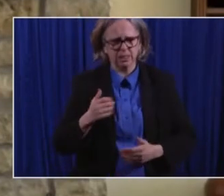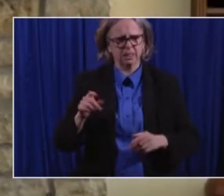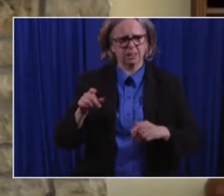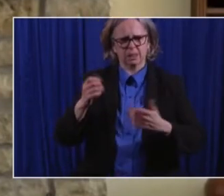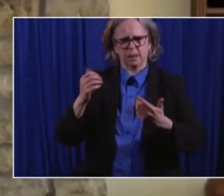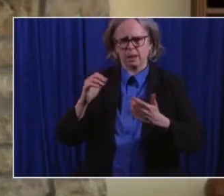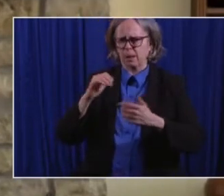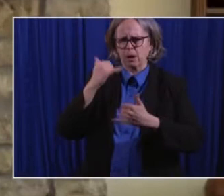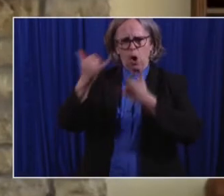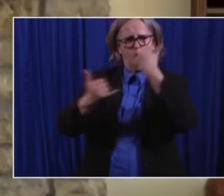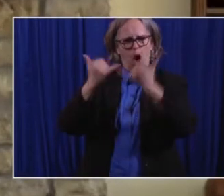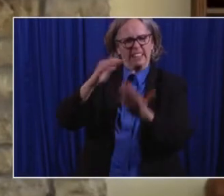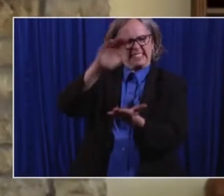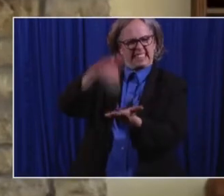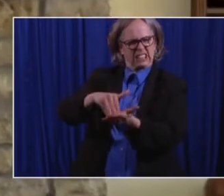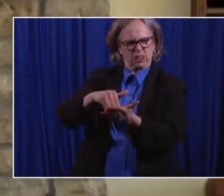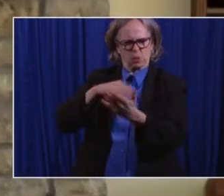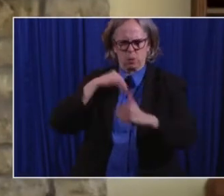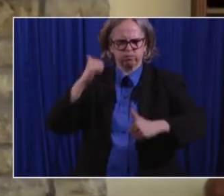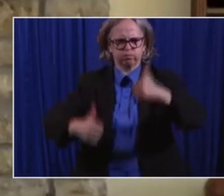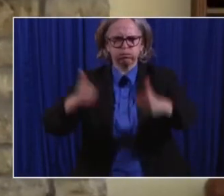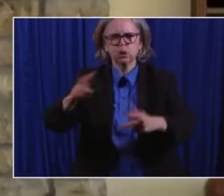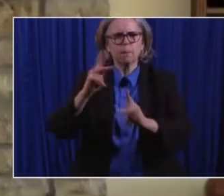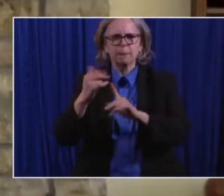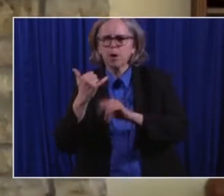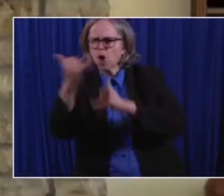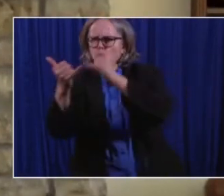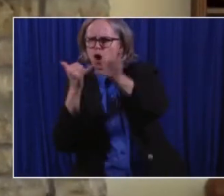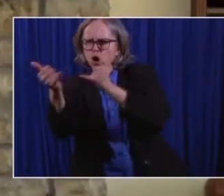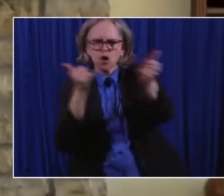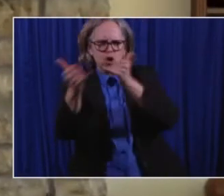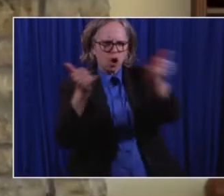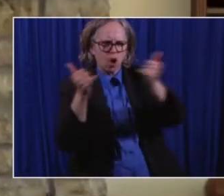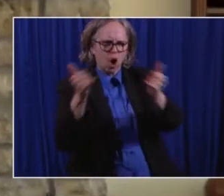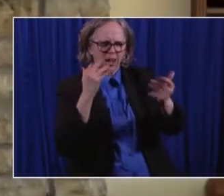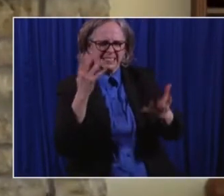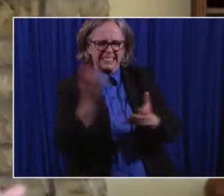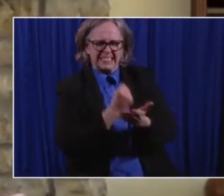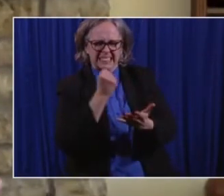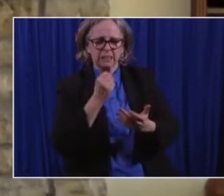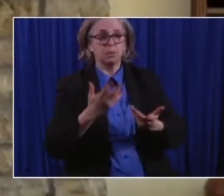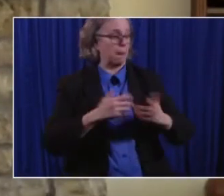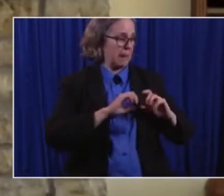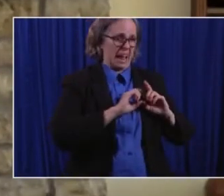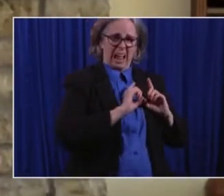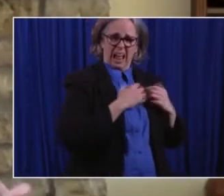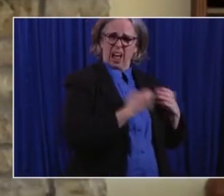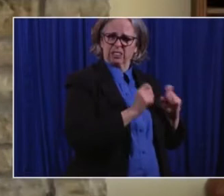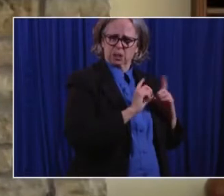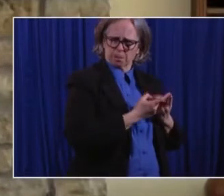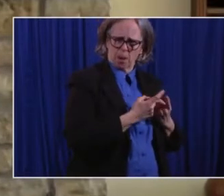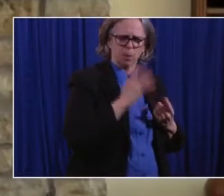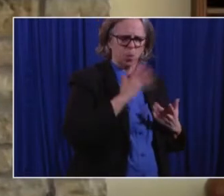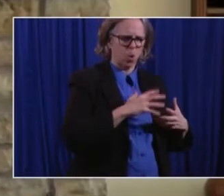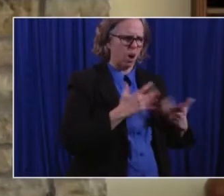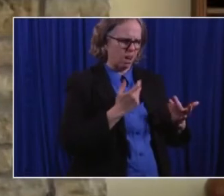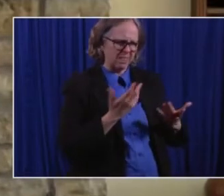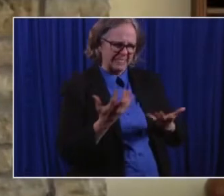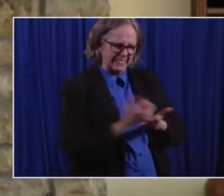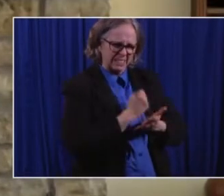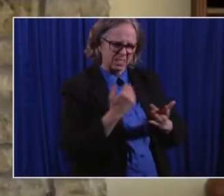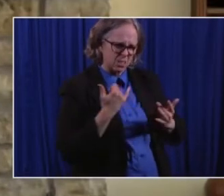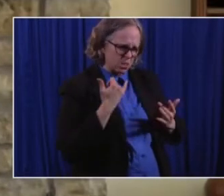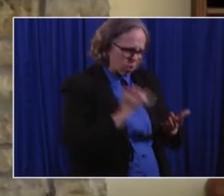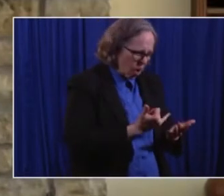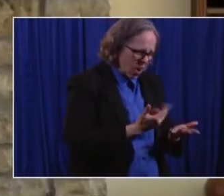We also you're going to see more health departments pick up the phone and call and ask people, do you want to come